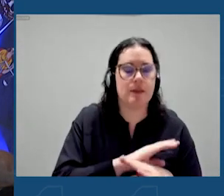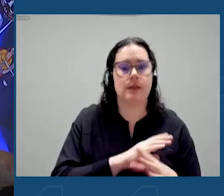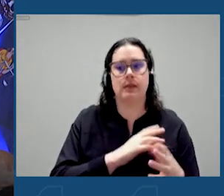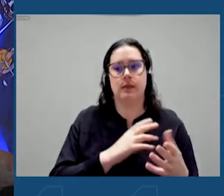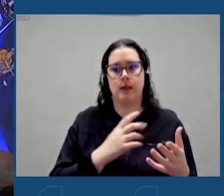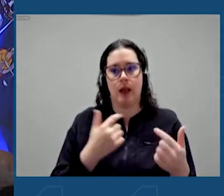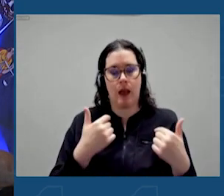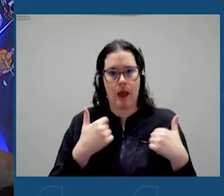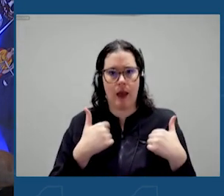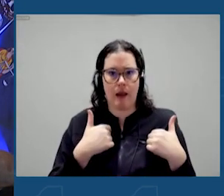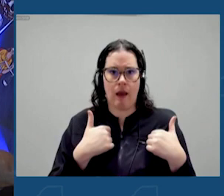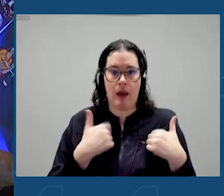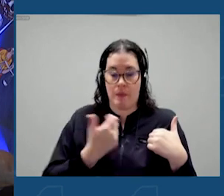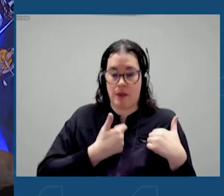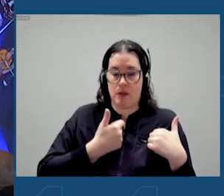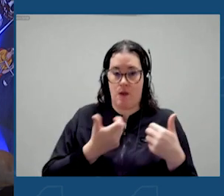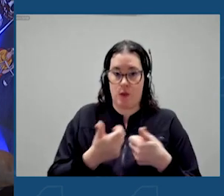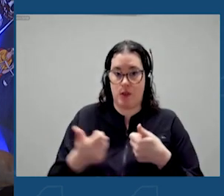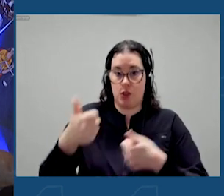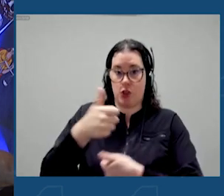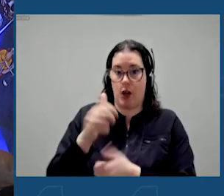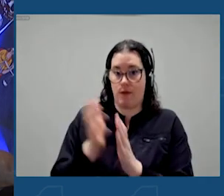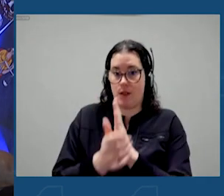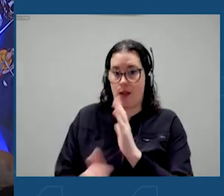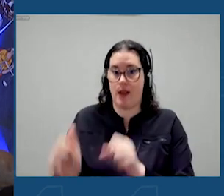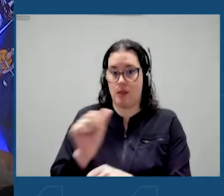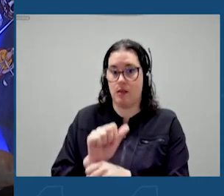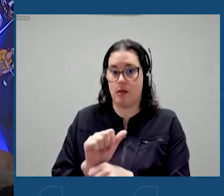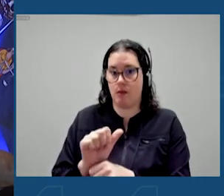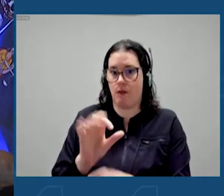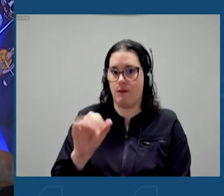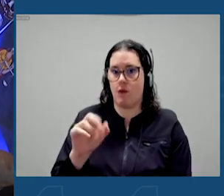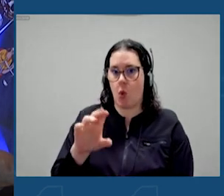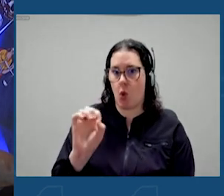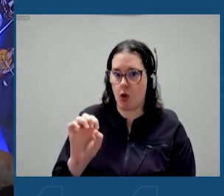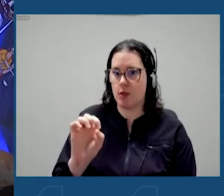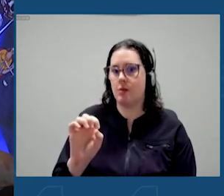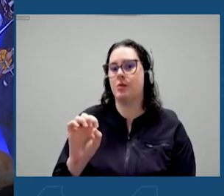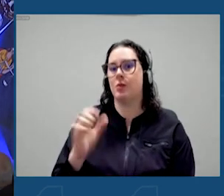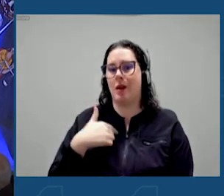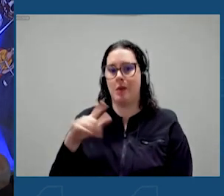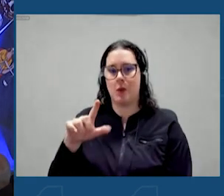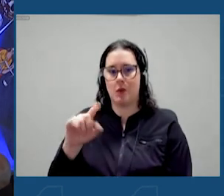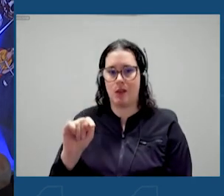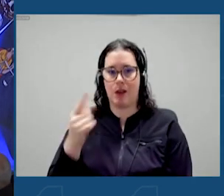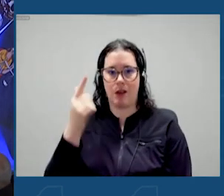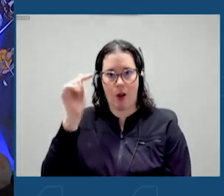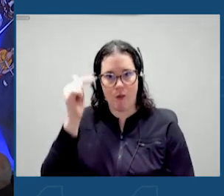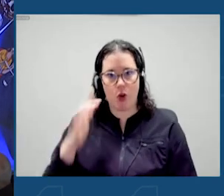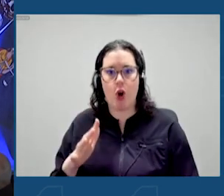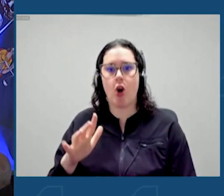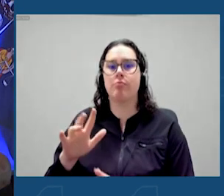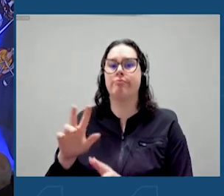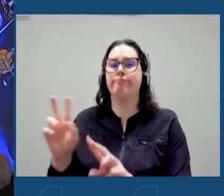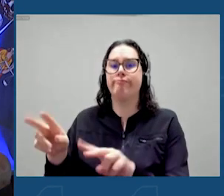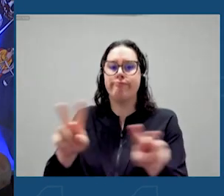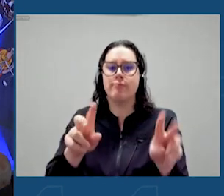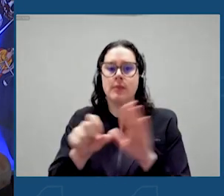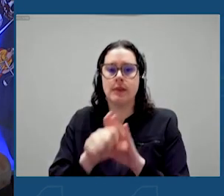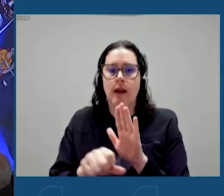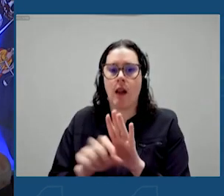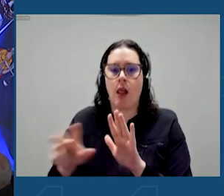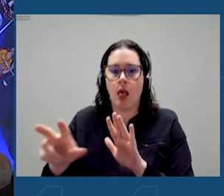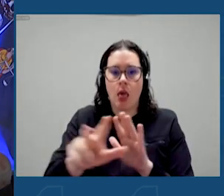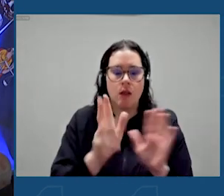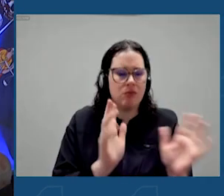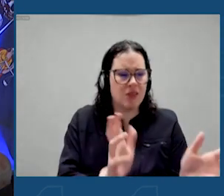spent time as chair of the task force, as lieutenant governor, going all over the state. And I finally, during the pandemic, would talk to CEOs from Manhattan to Buffalo